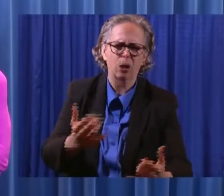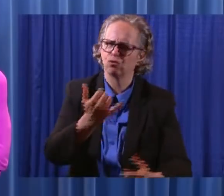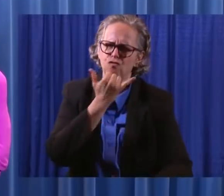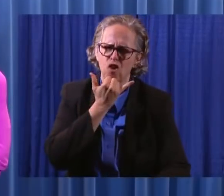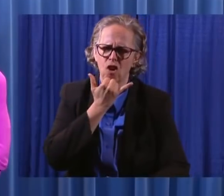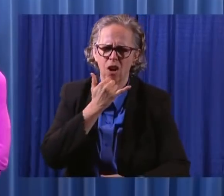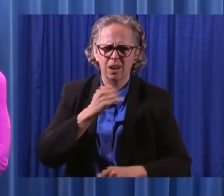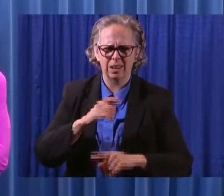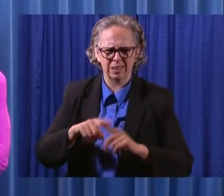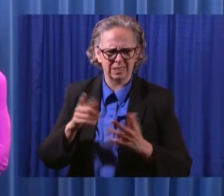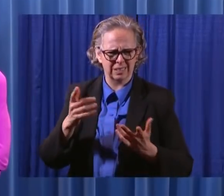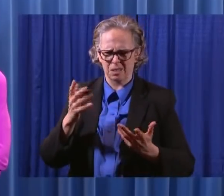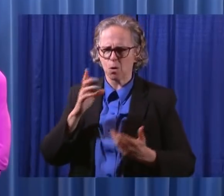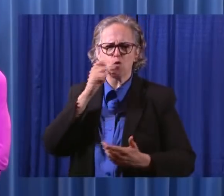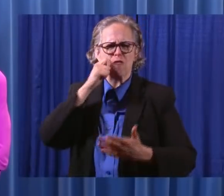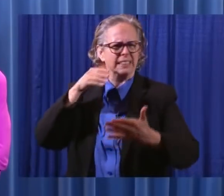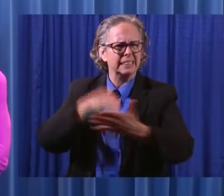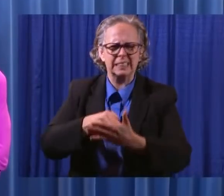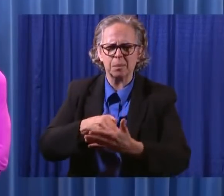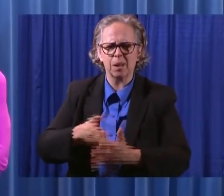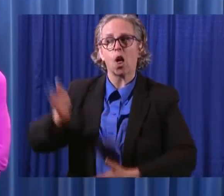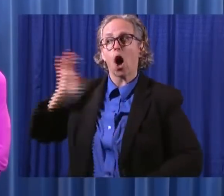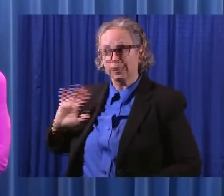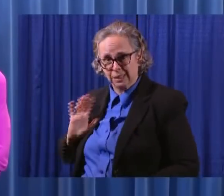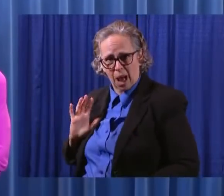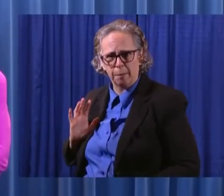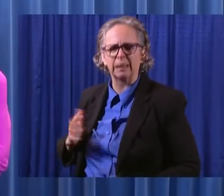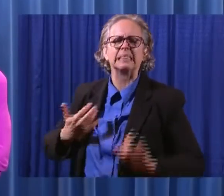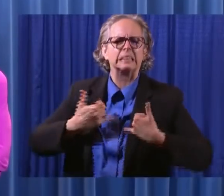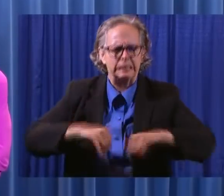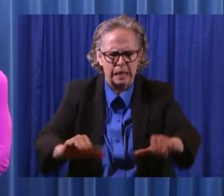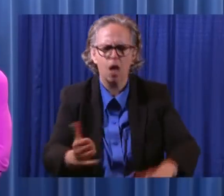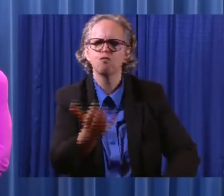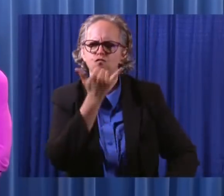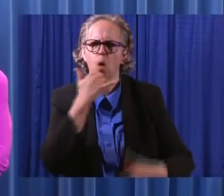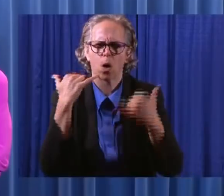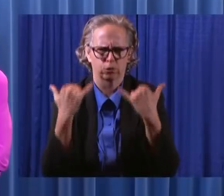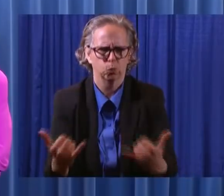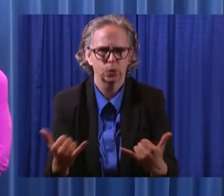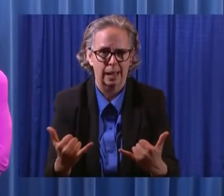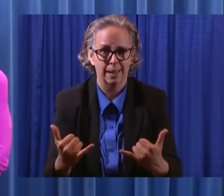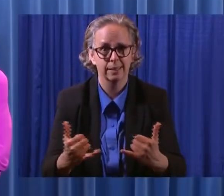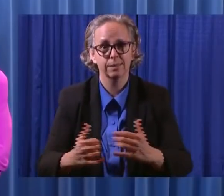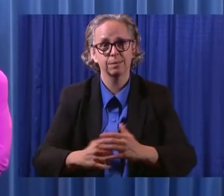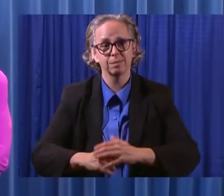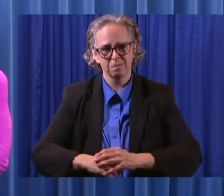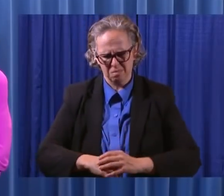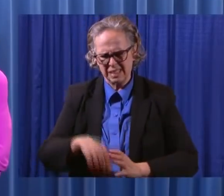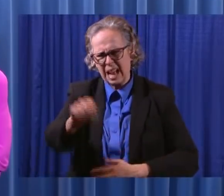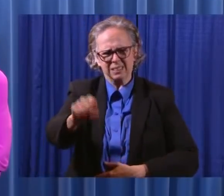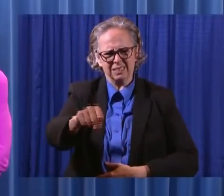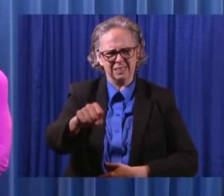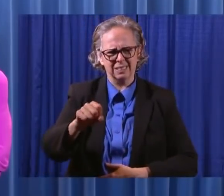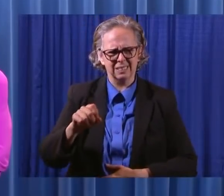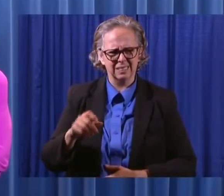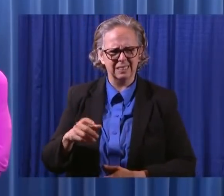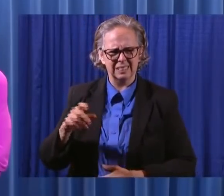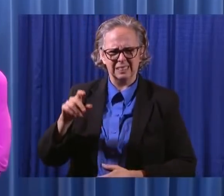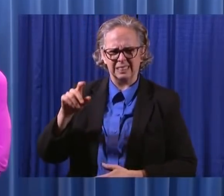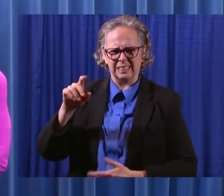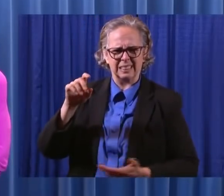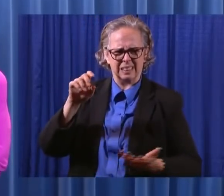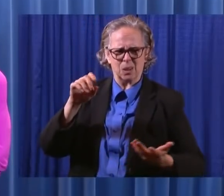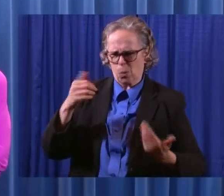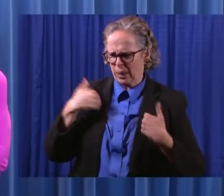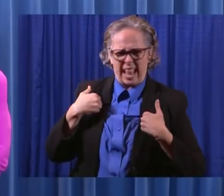was wrong then. It's wrong now. So it doesn't mean you don't have standards But you know, I think